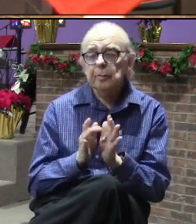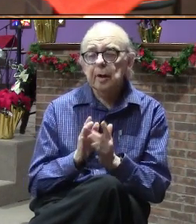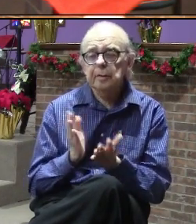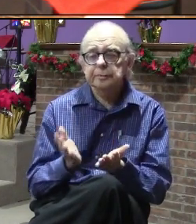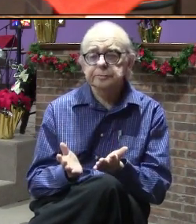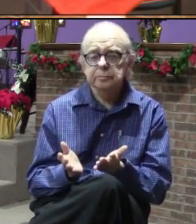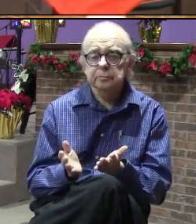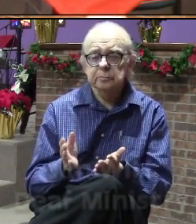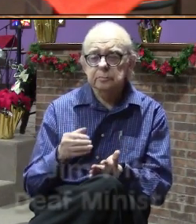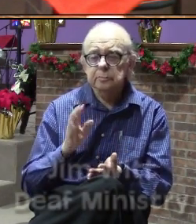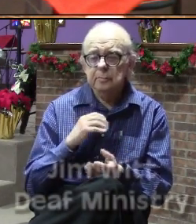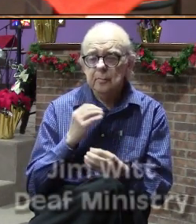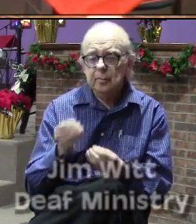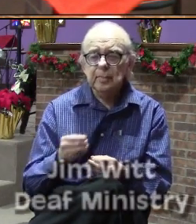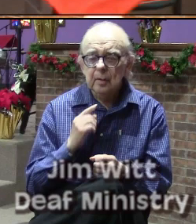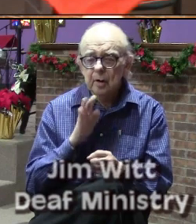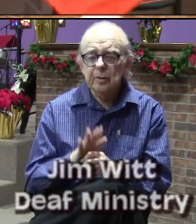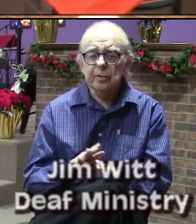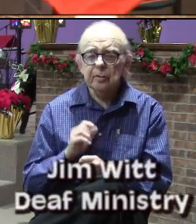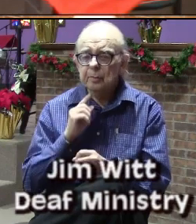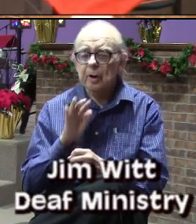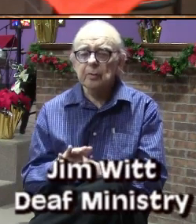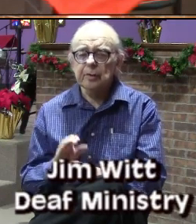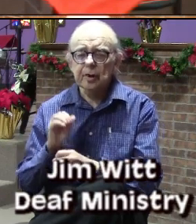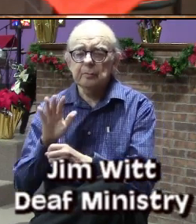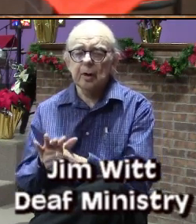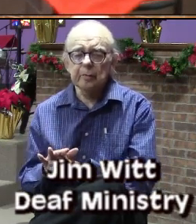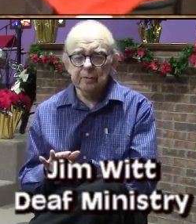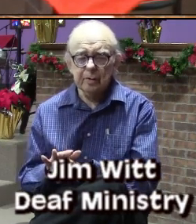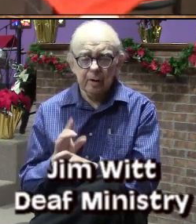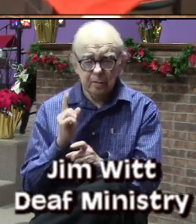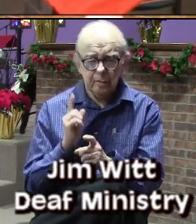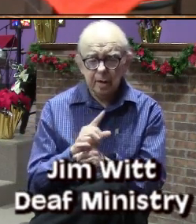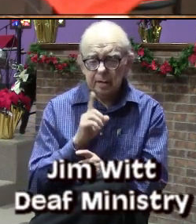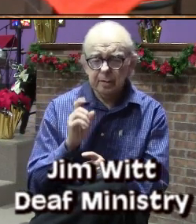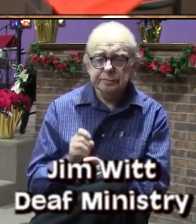He has given us promise after promise after promise, right?